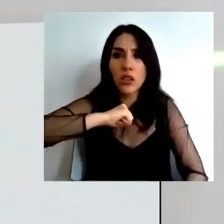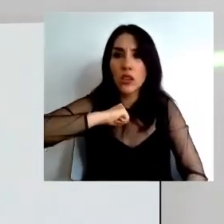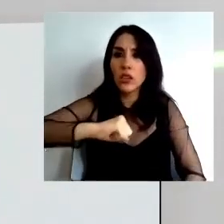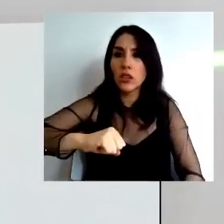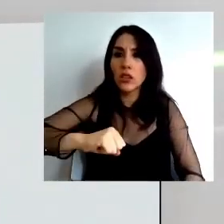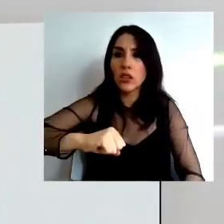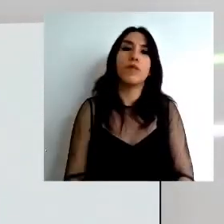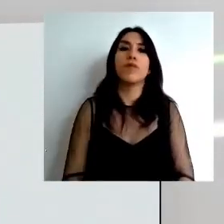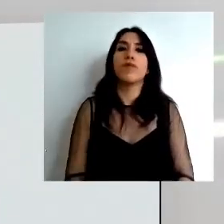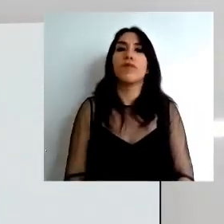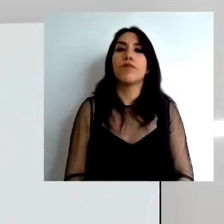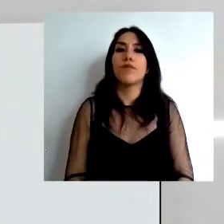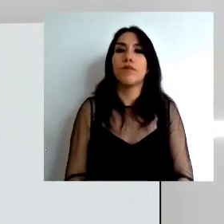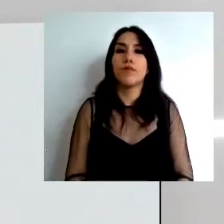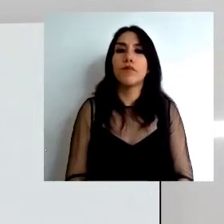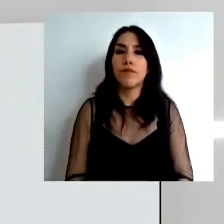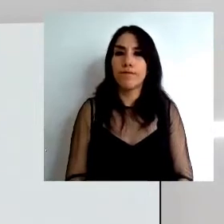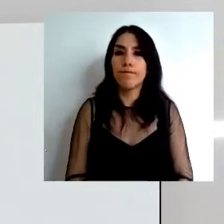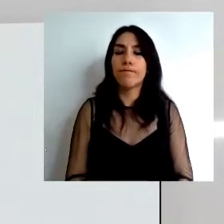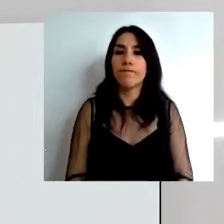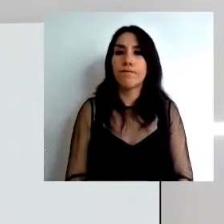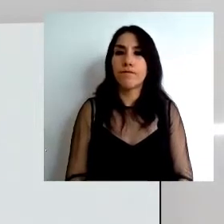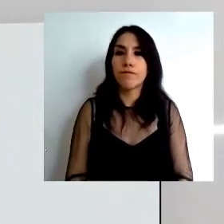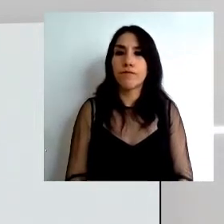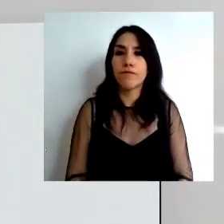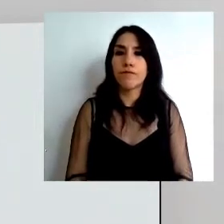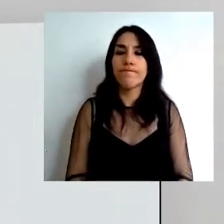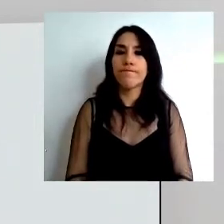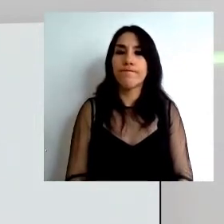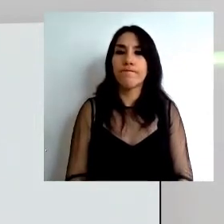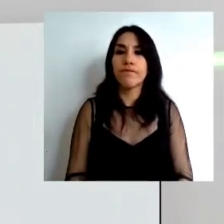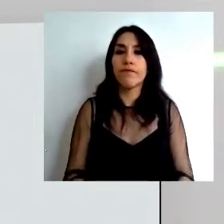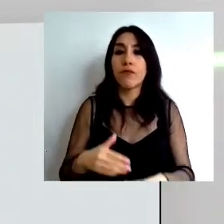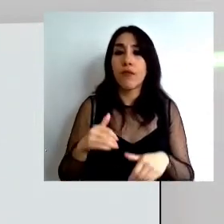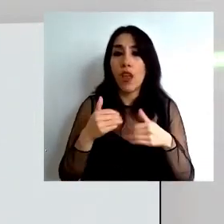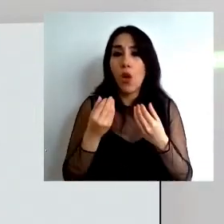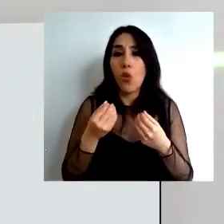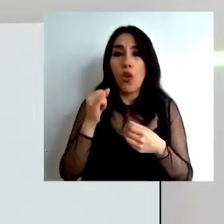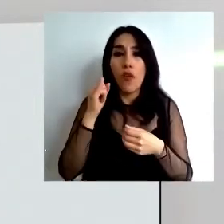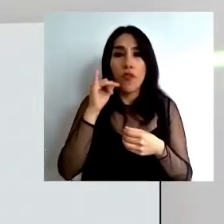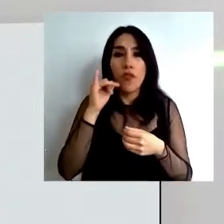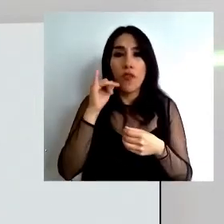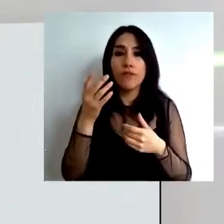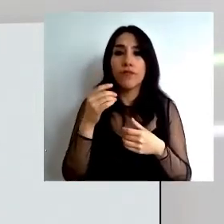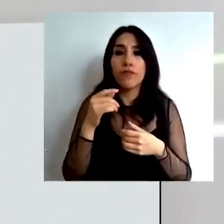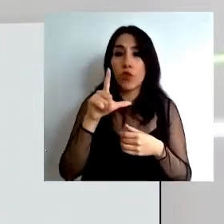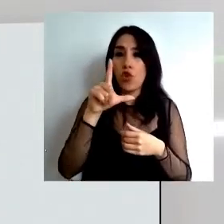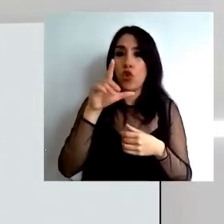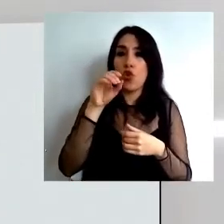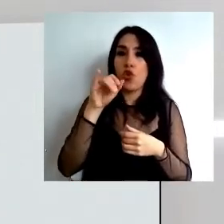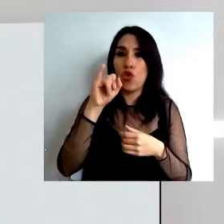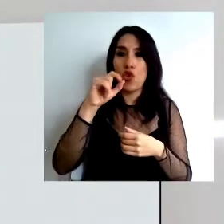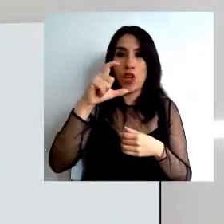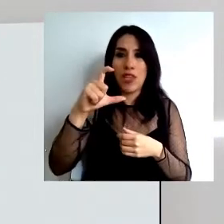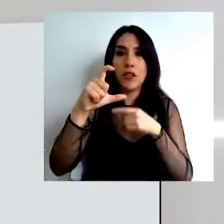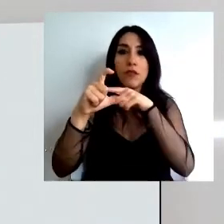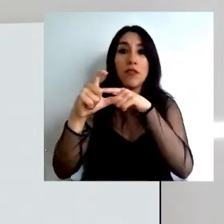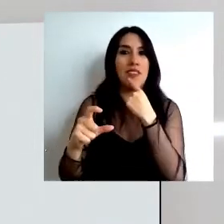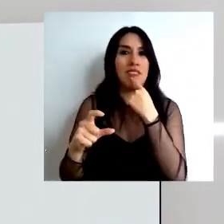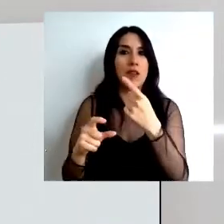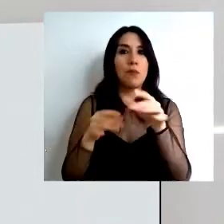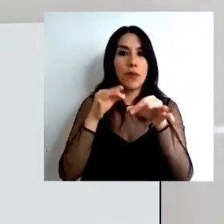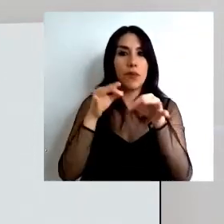Loic spoke about leverage or levers, so we concluded from this situation that